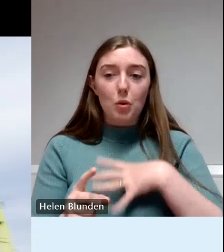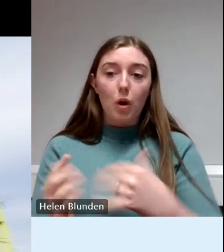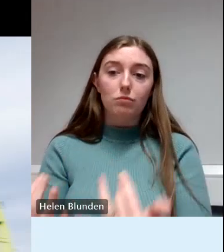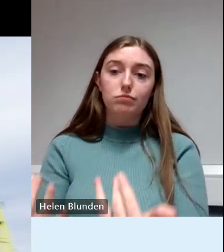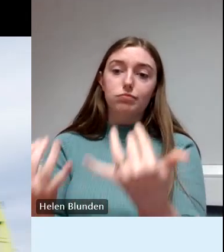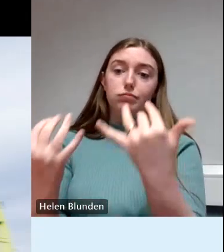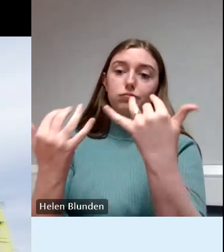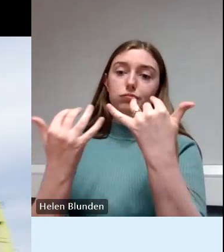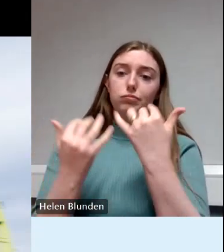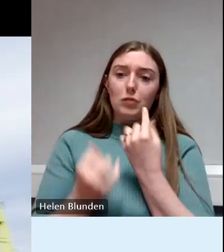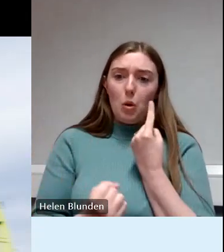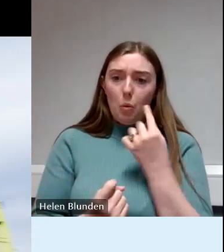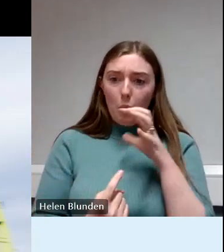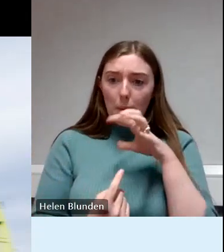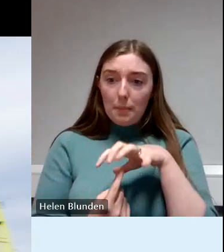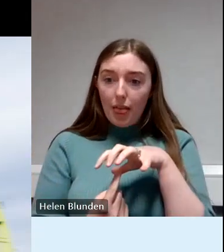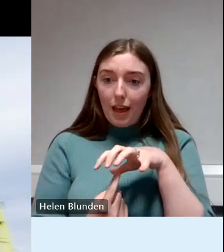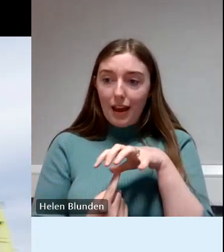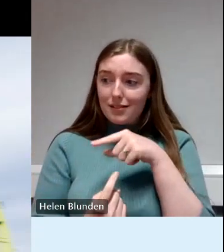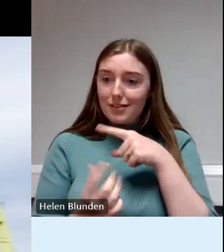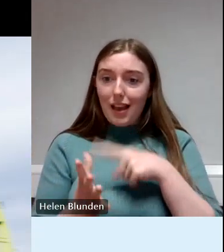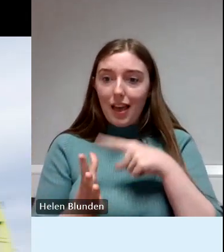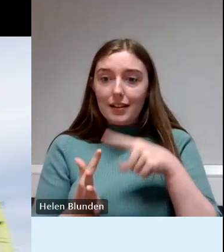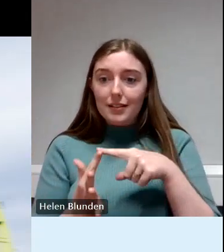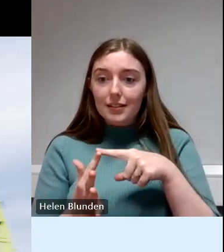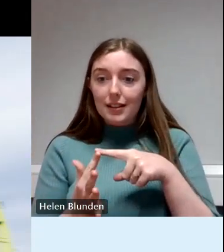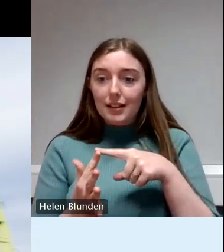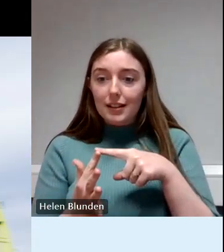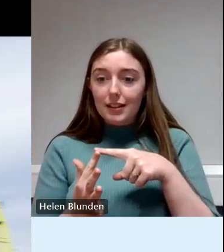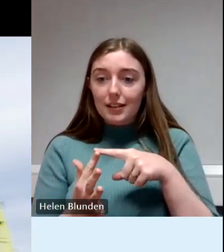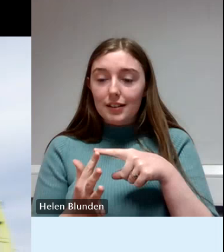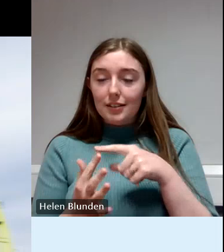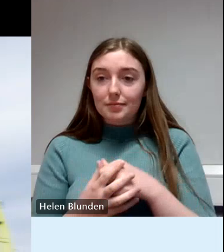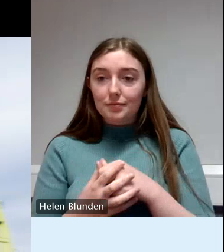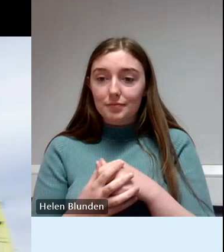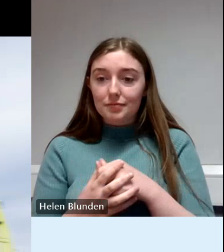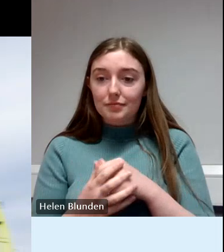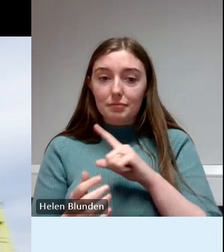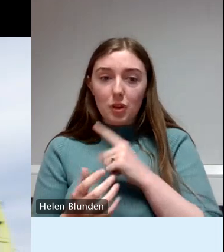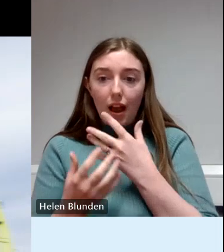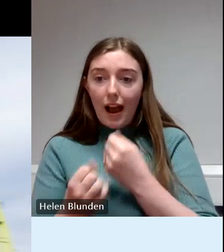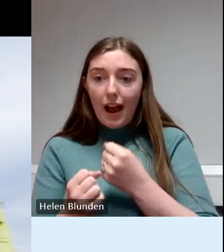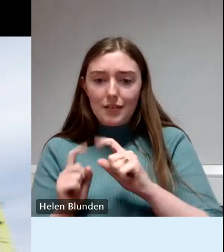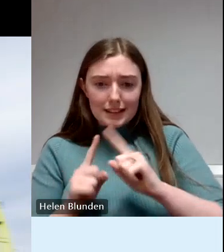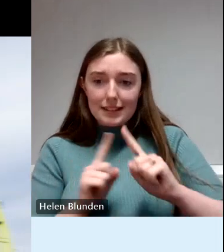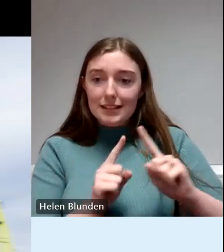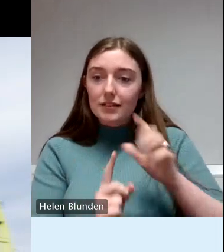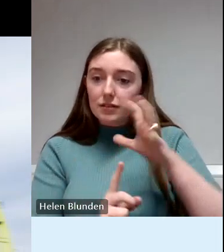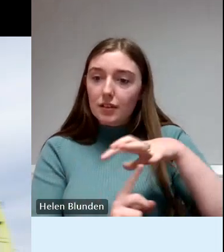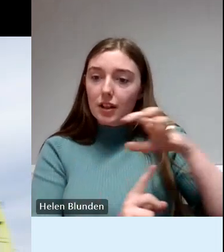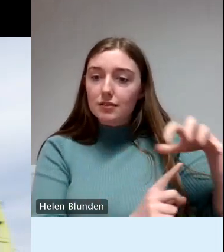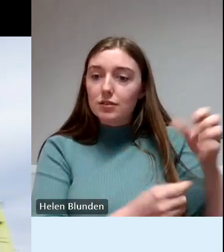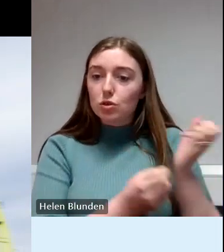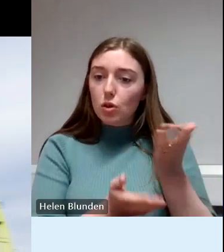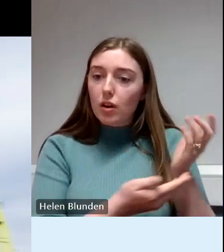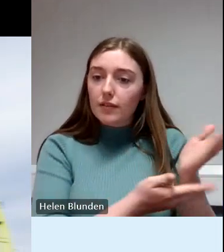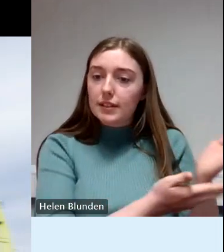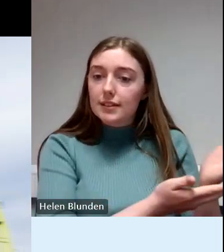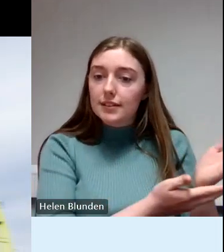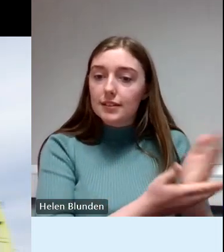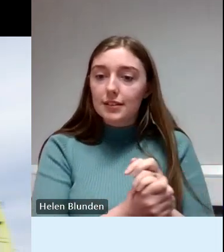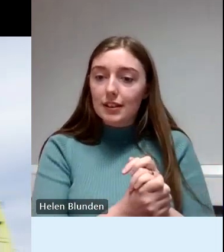is the emergency department, where we know, for all the reasons that we've discussed already, we know that sometimes it